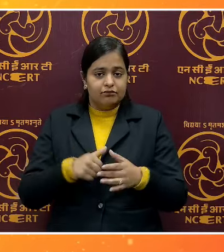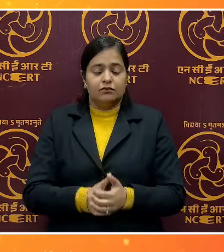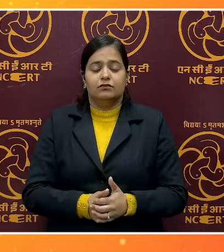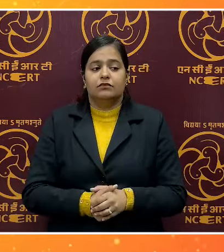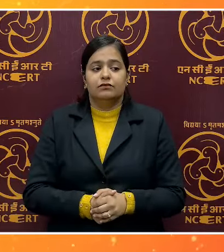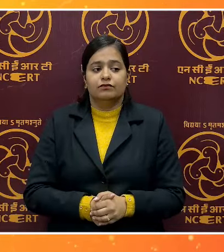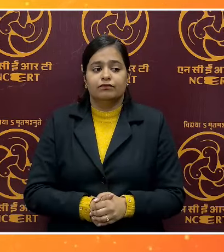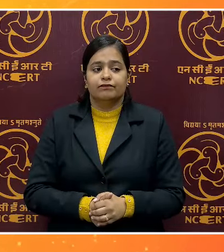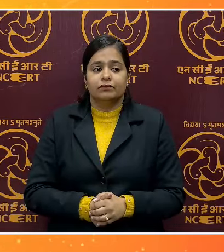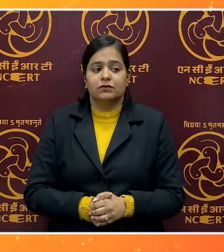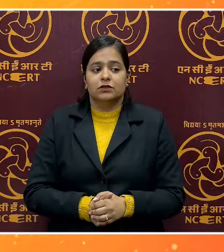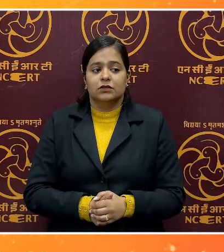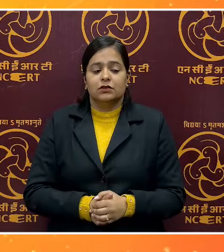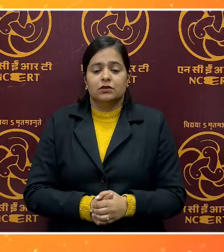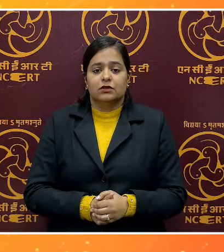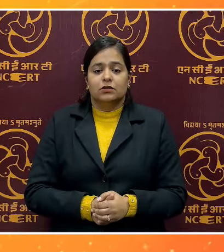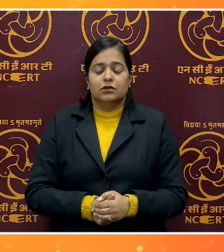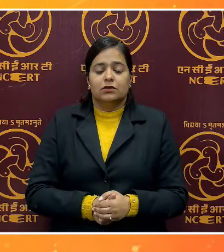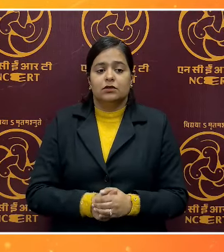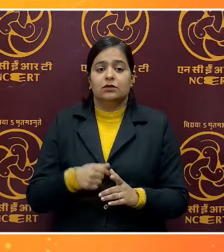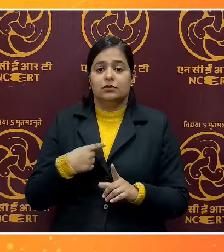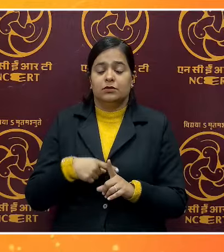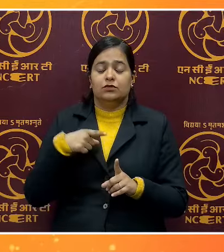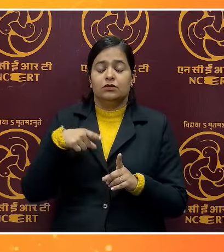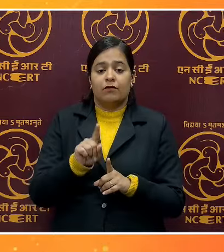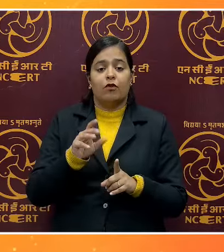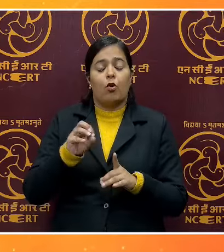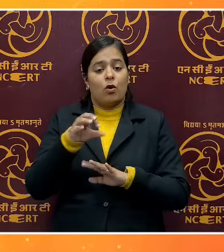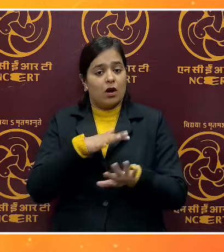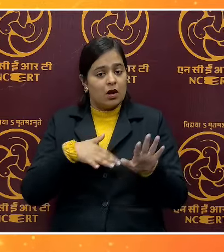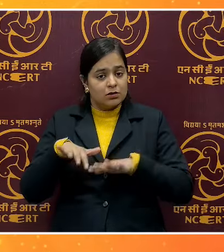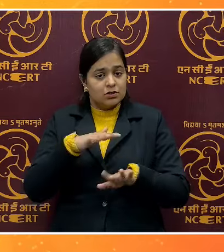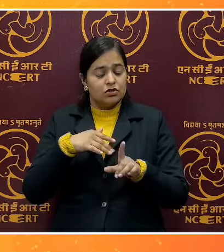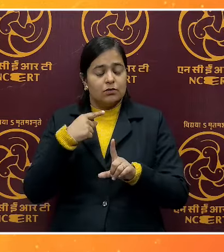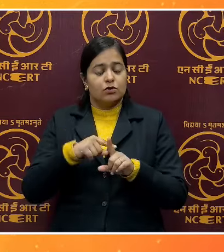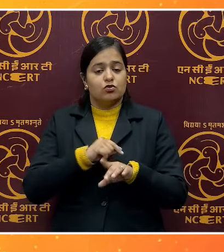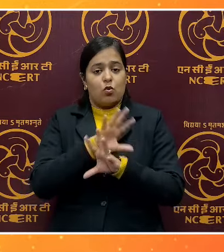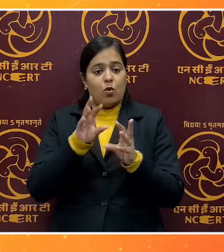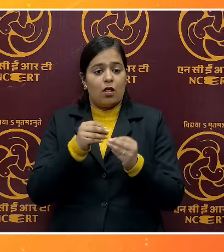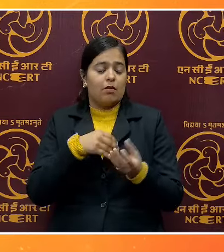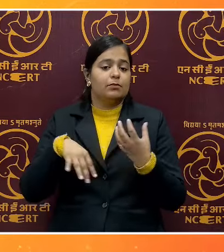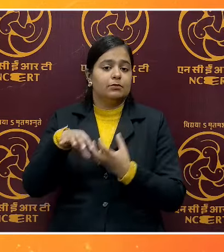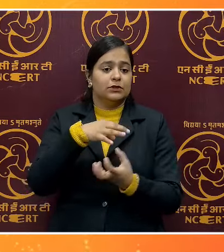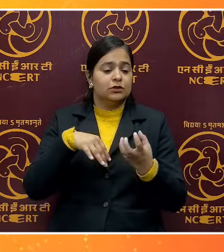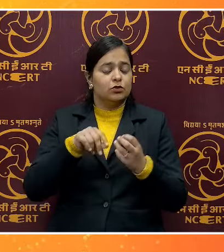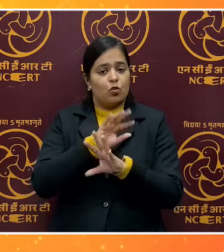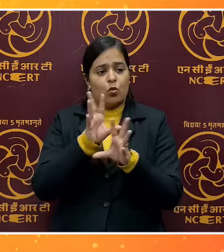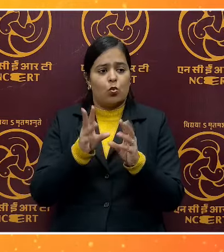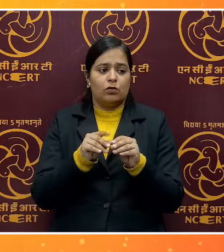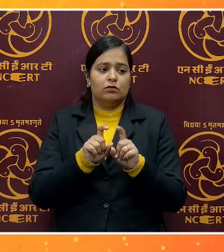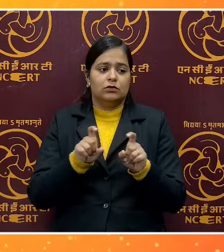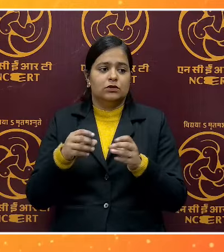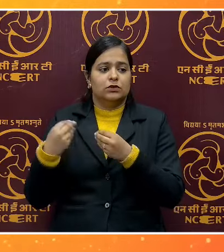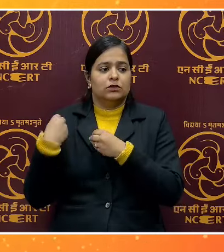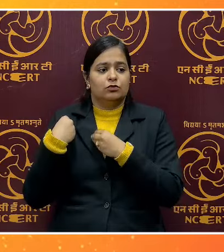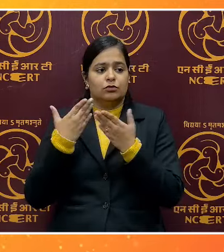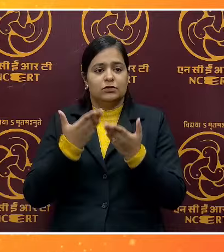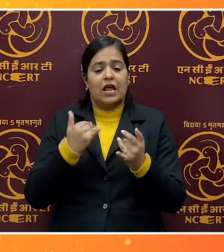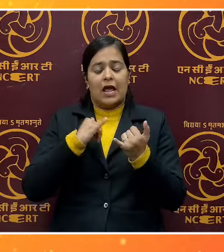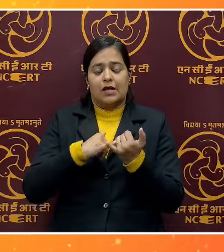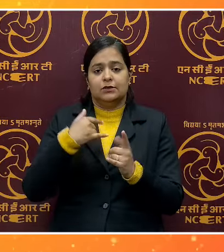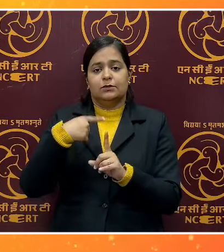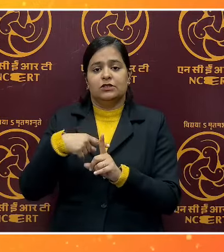orbitals by the reorganization or intermixing of its d orbital with the s and p also.